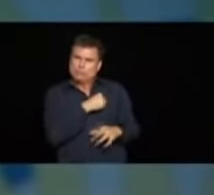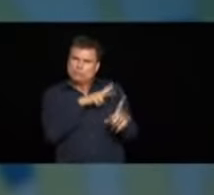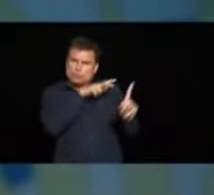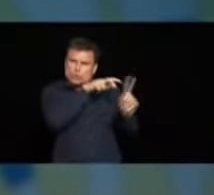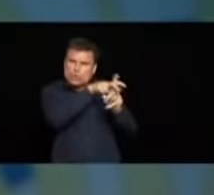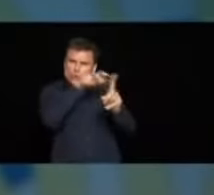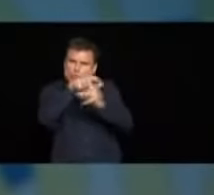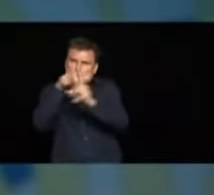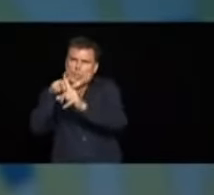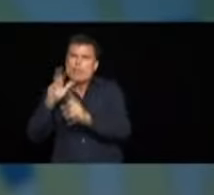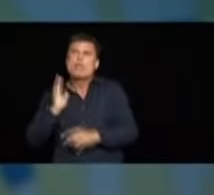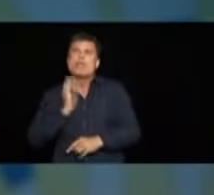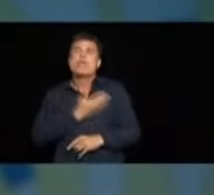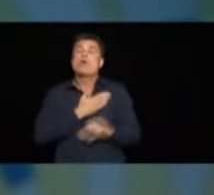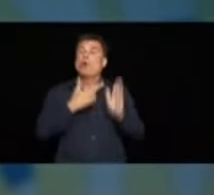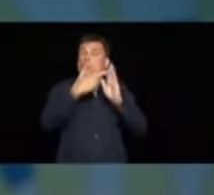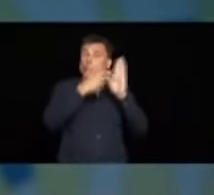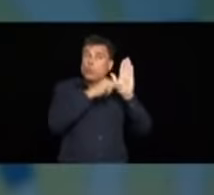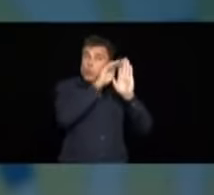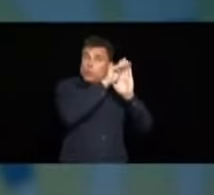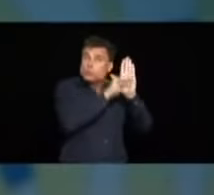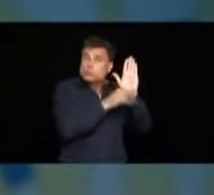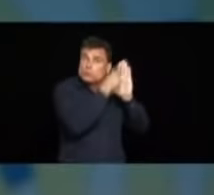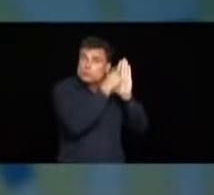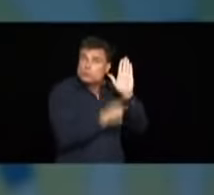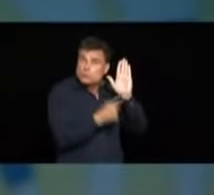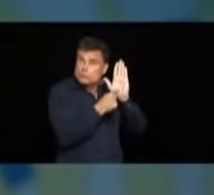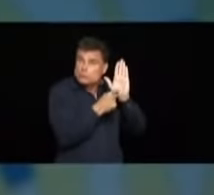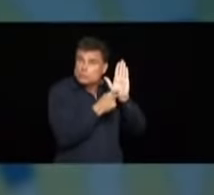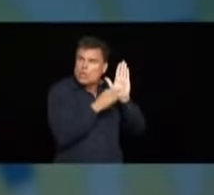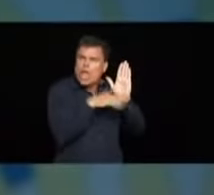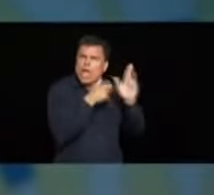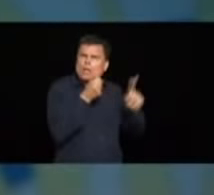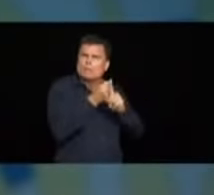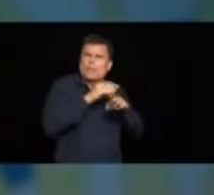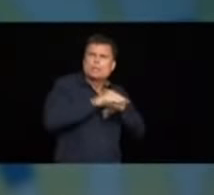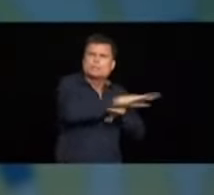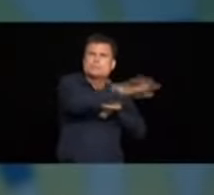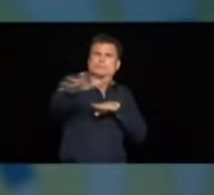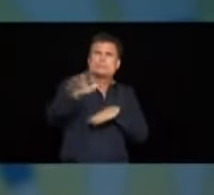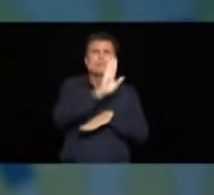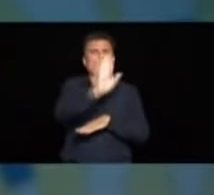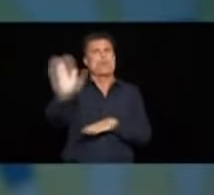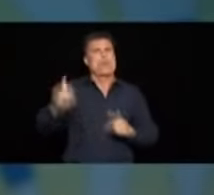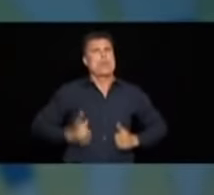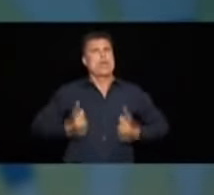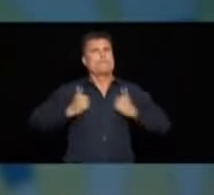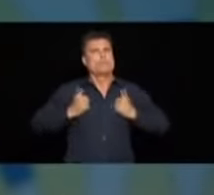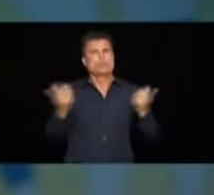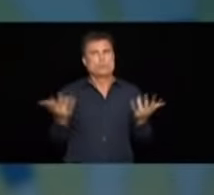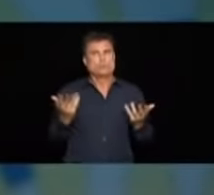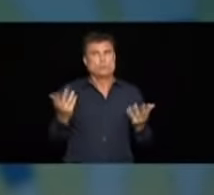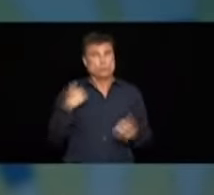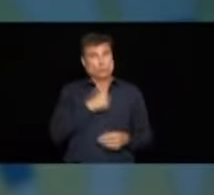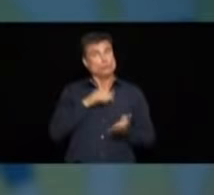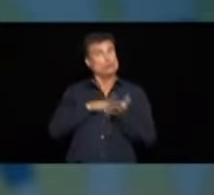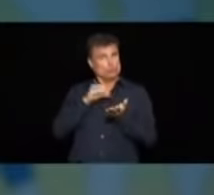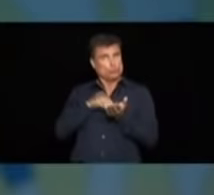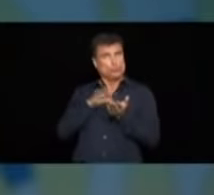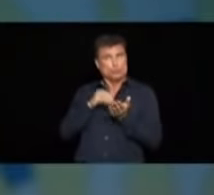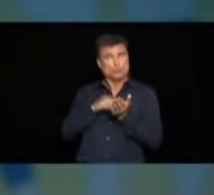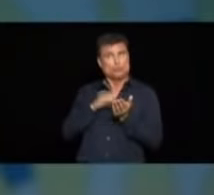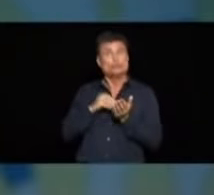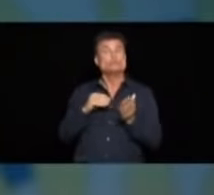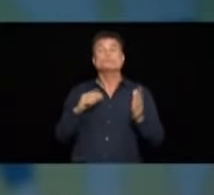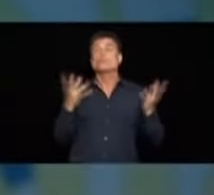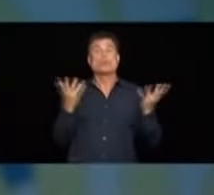place have had as well. So what does this data tell us? It tells us that for the most part, in recent weeks, we've been able